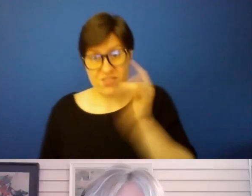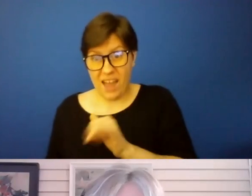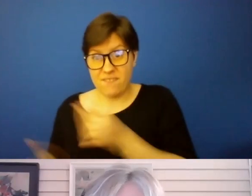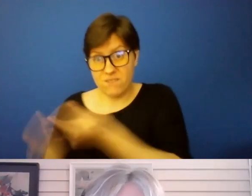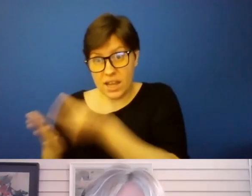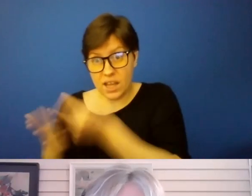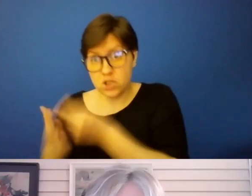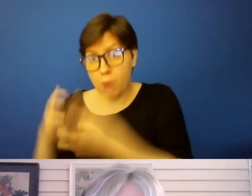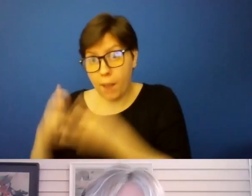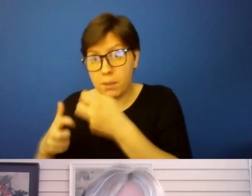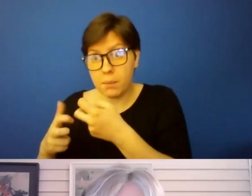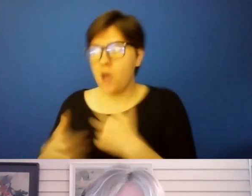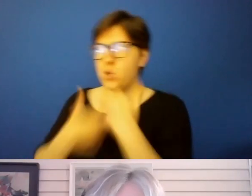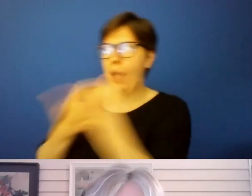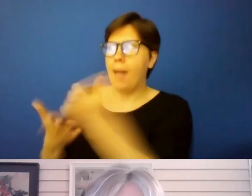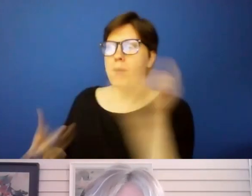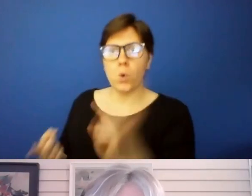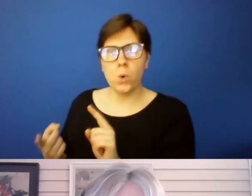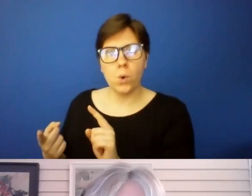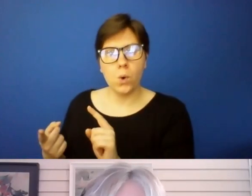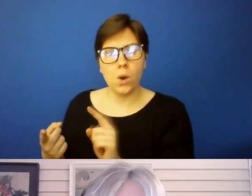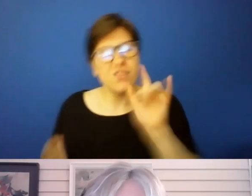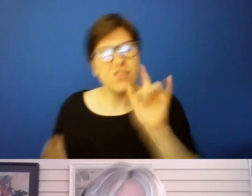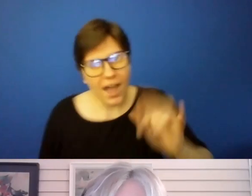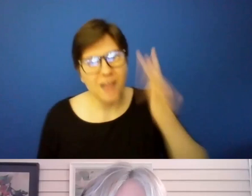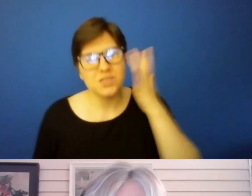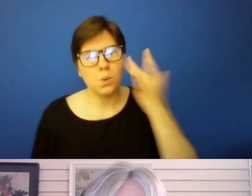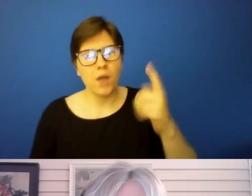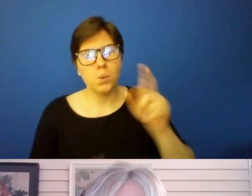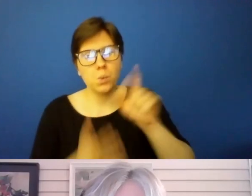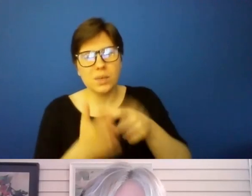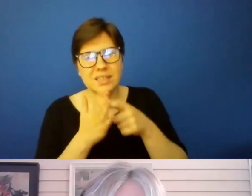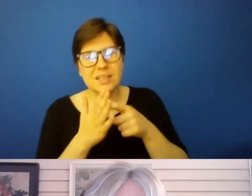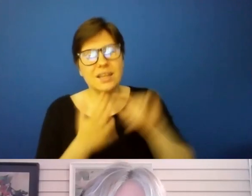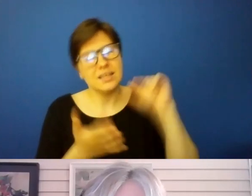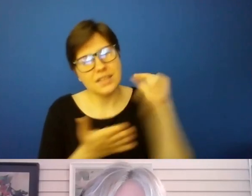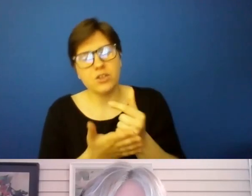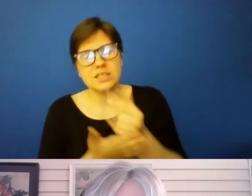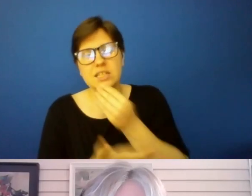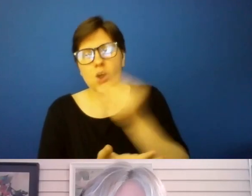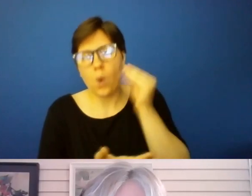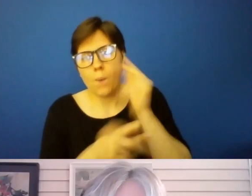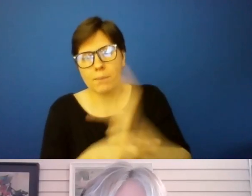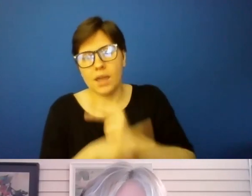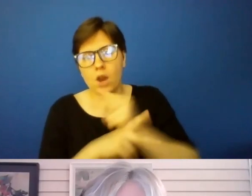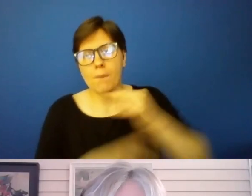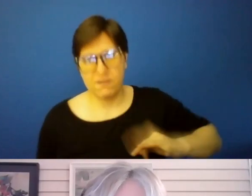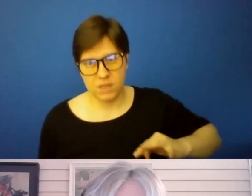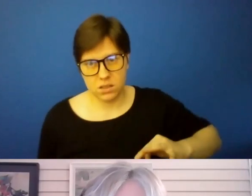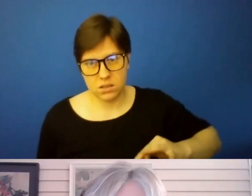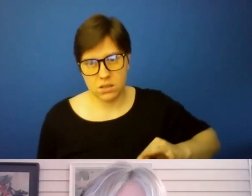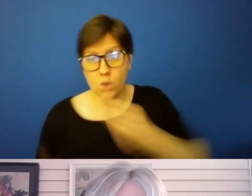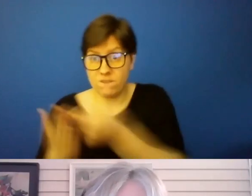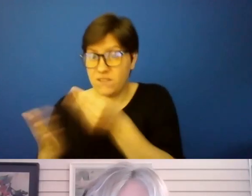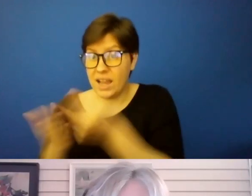people. That's why we need a guaranteed home care benefit, so we take finances out